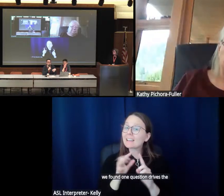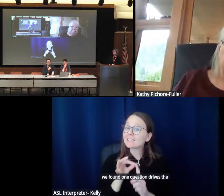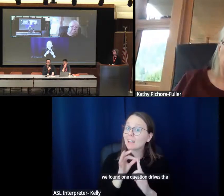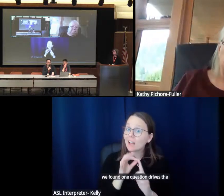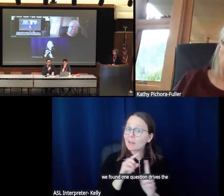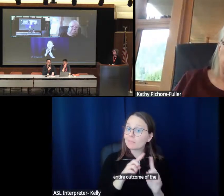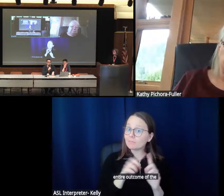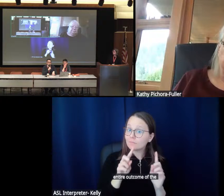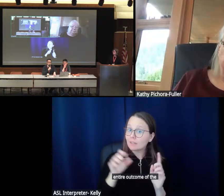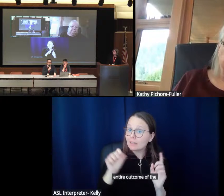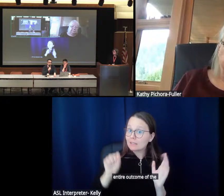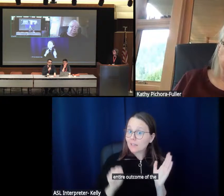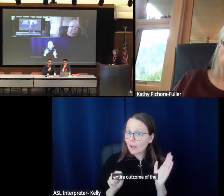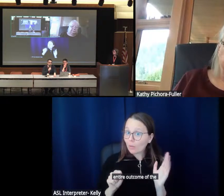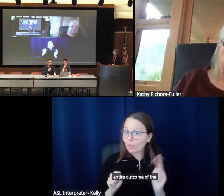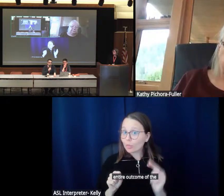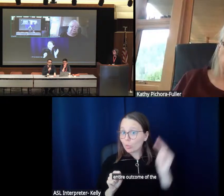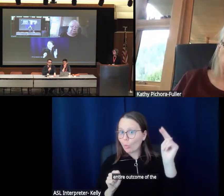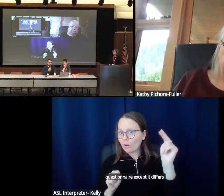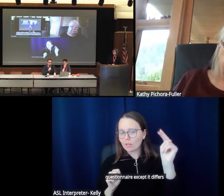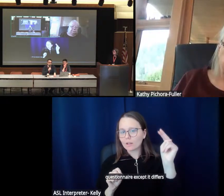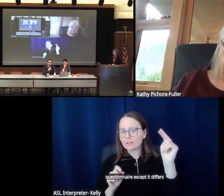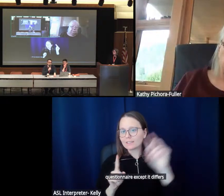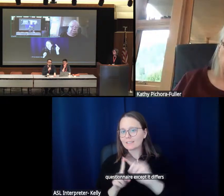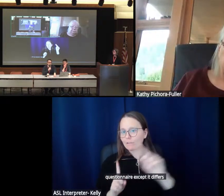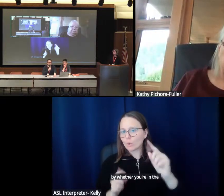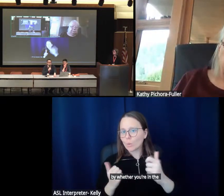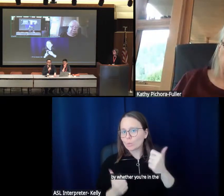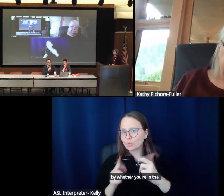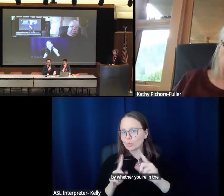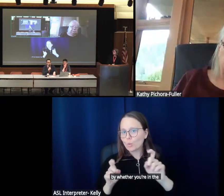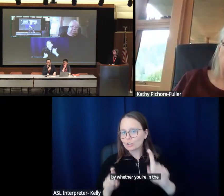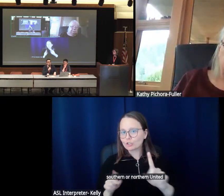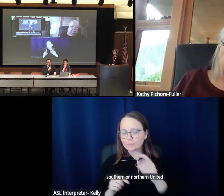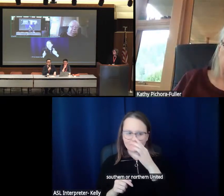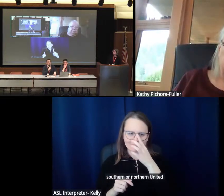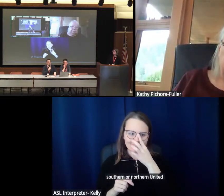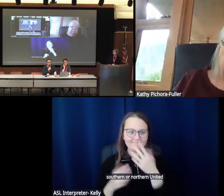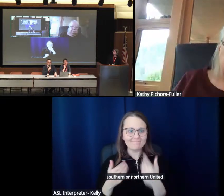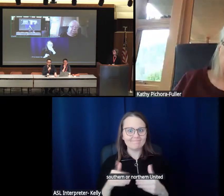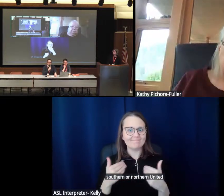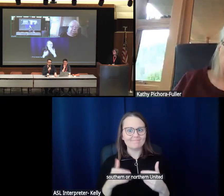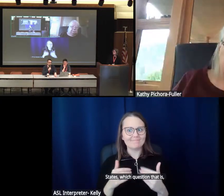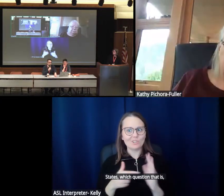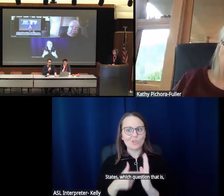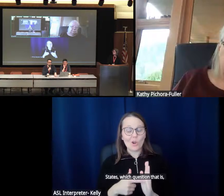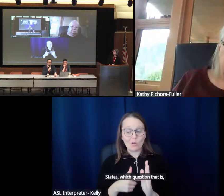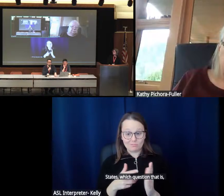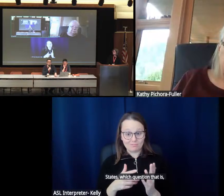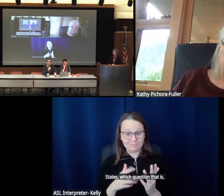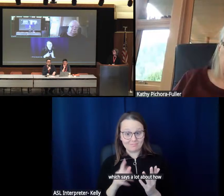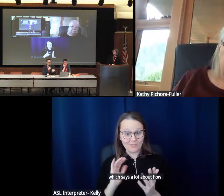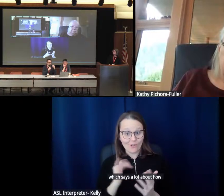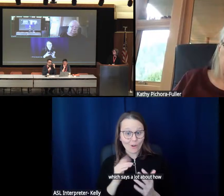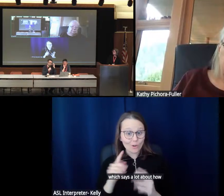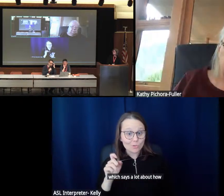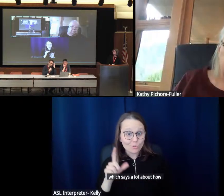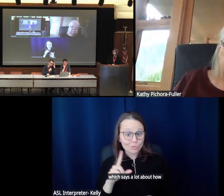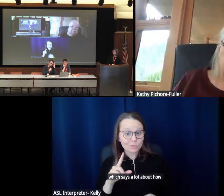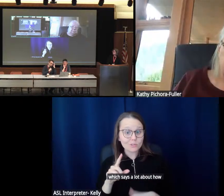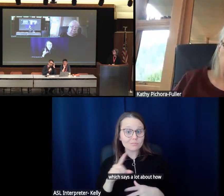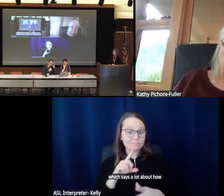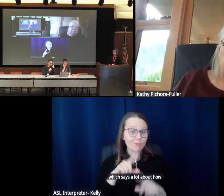in the southern United States or northern United States, which question that is, which says a lot about how reliable and valid our tools are. And I think,